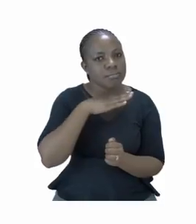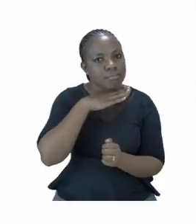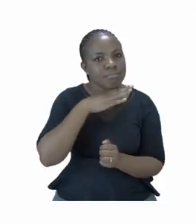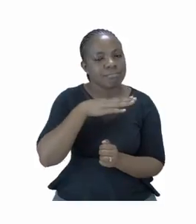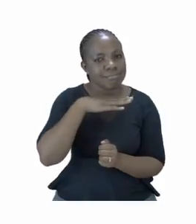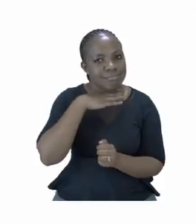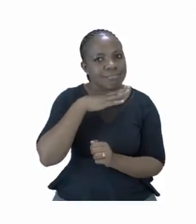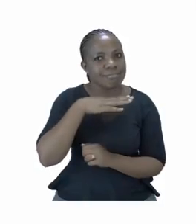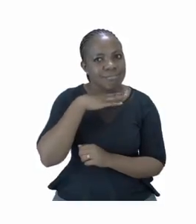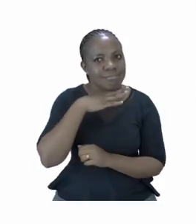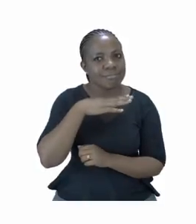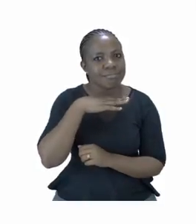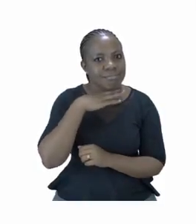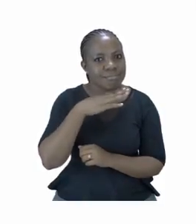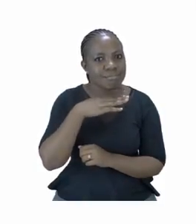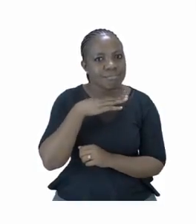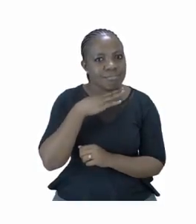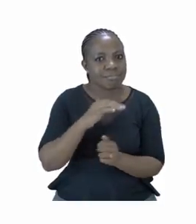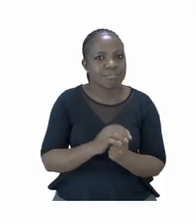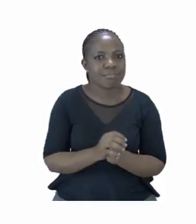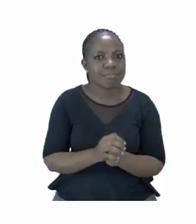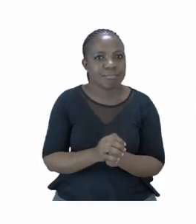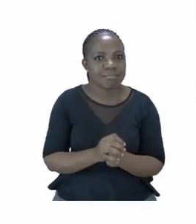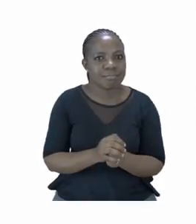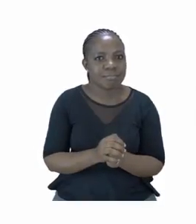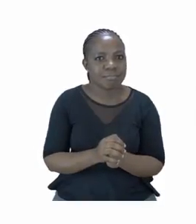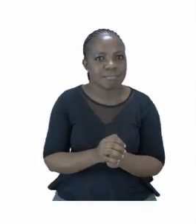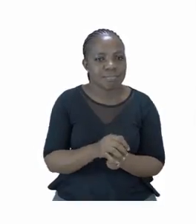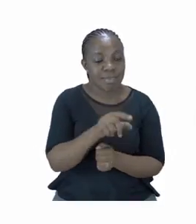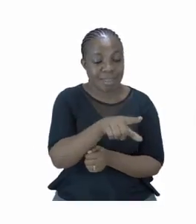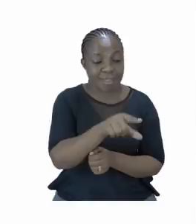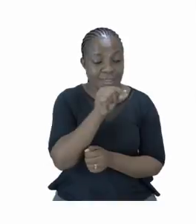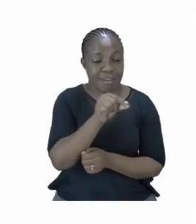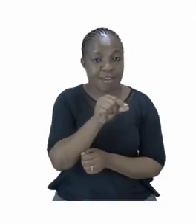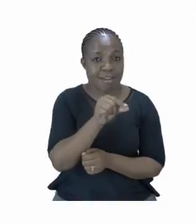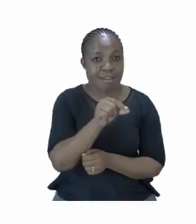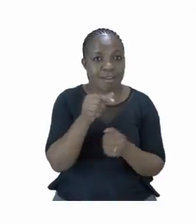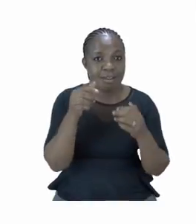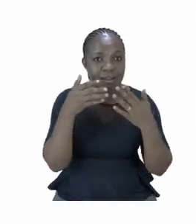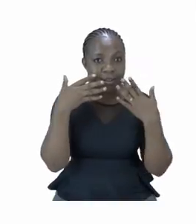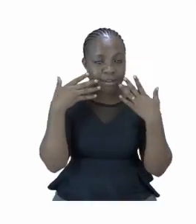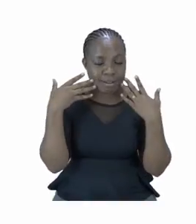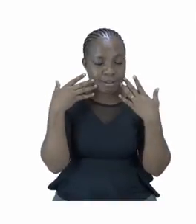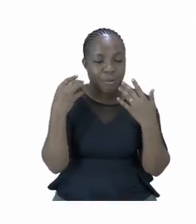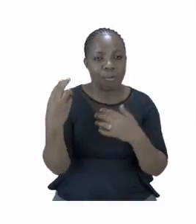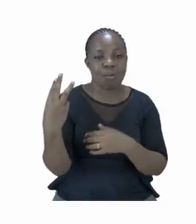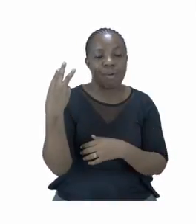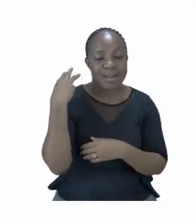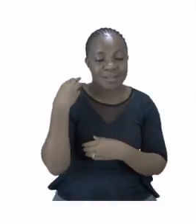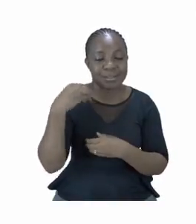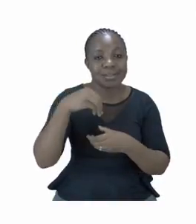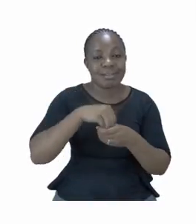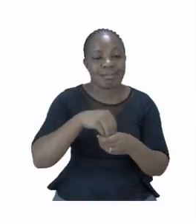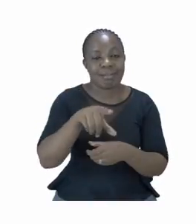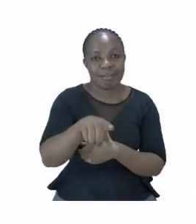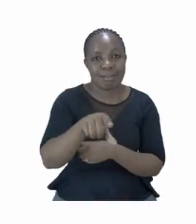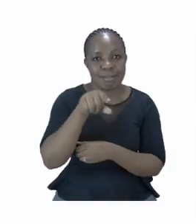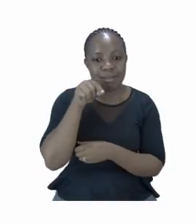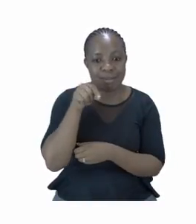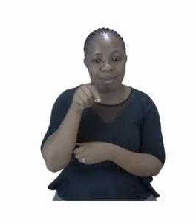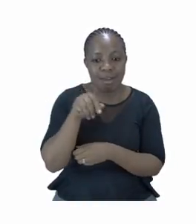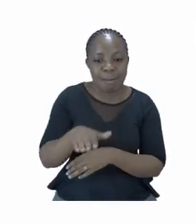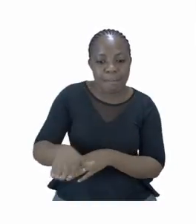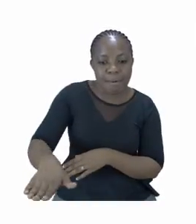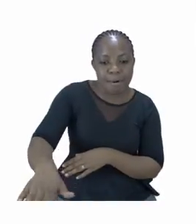first sentence says, let's read it together. The cat was in the